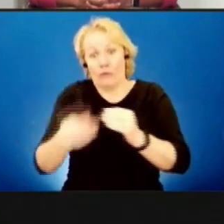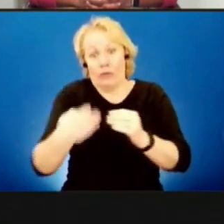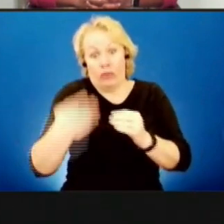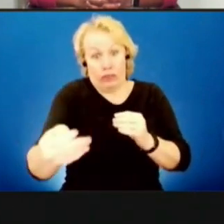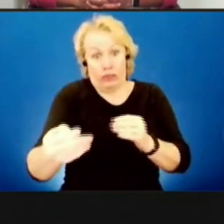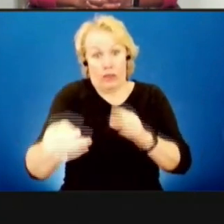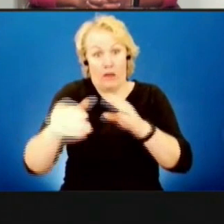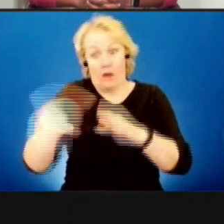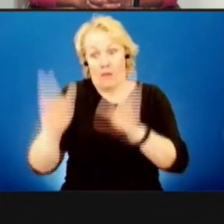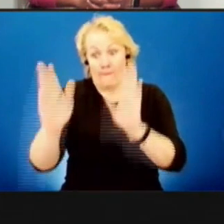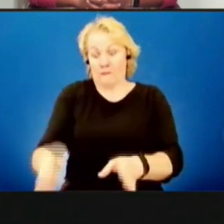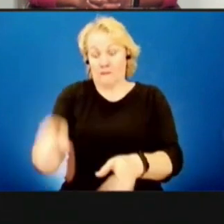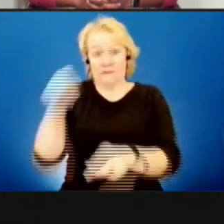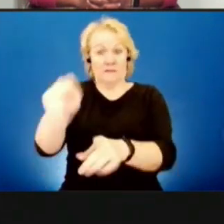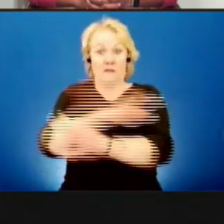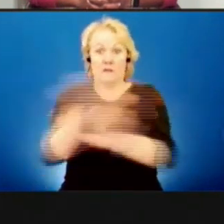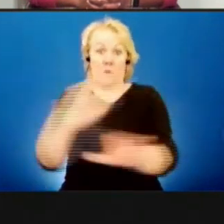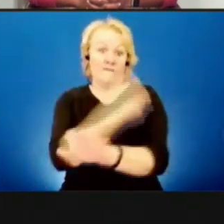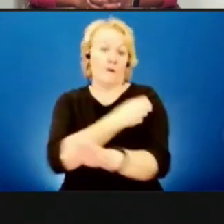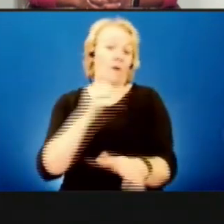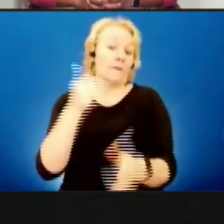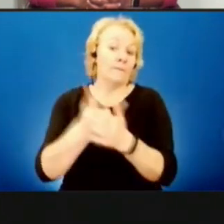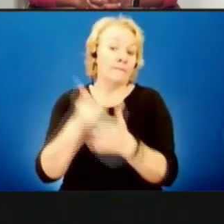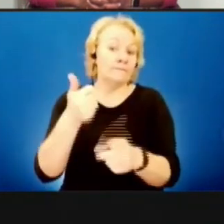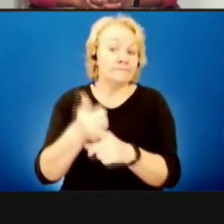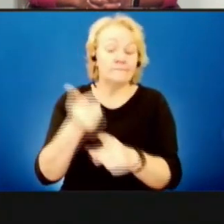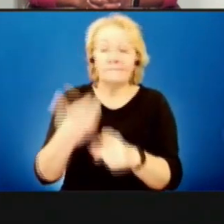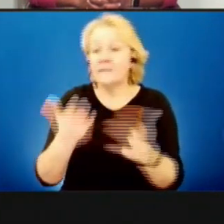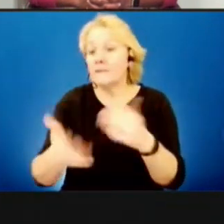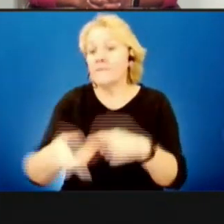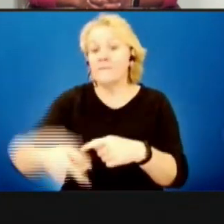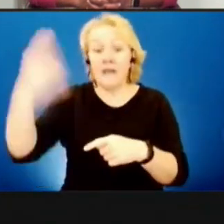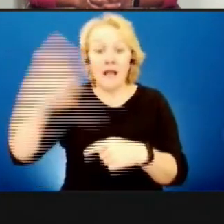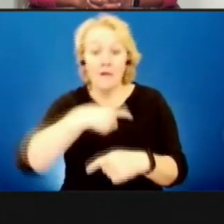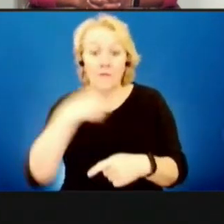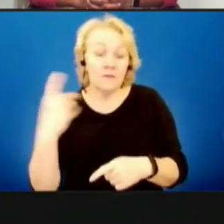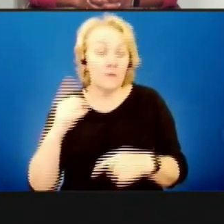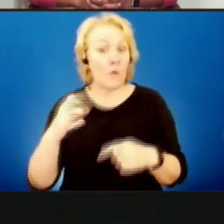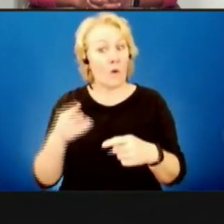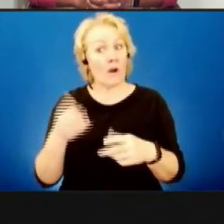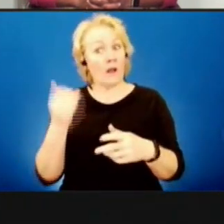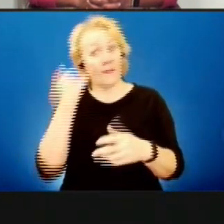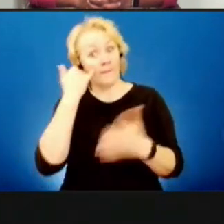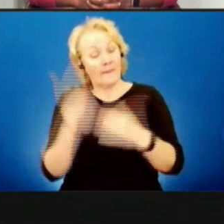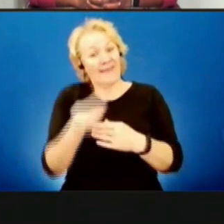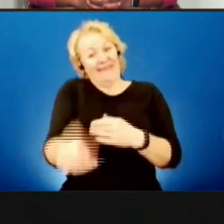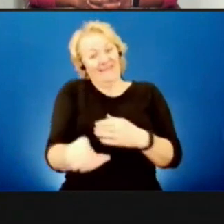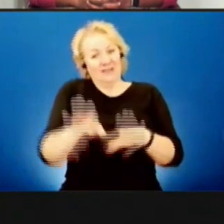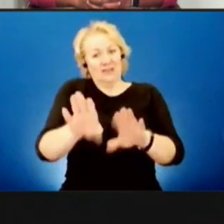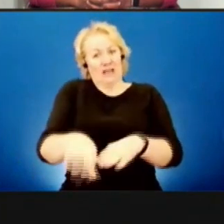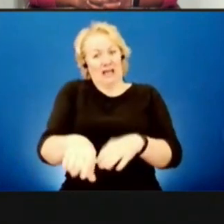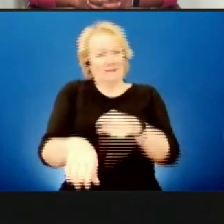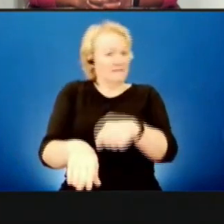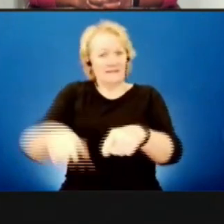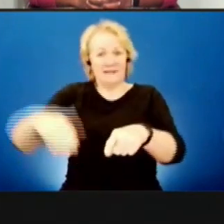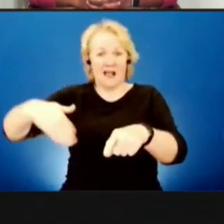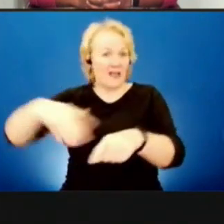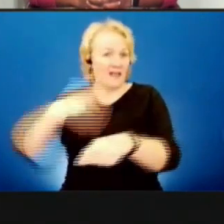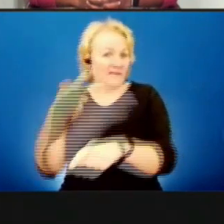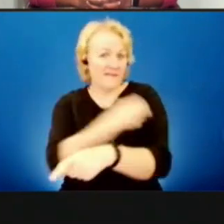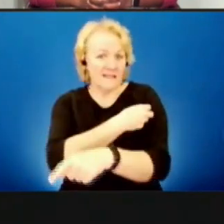unvaccinated or high risk, or a child who's not been vaccinated. We